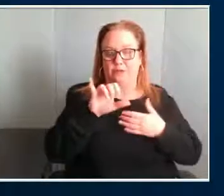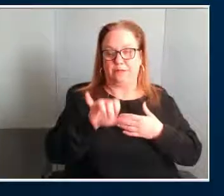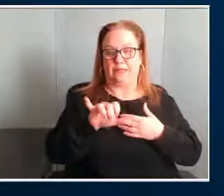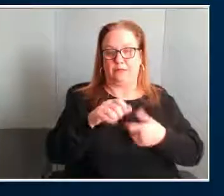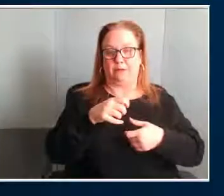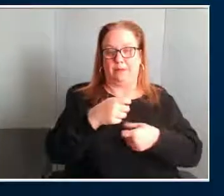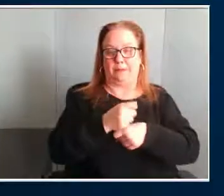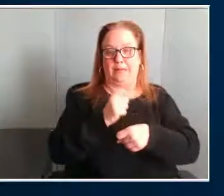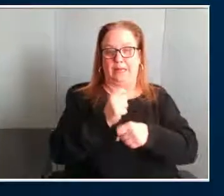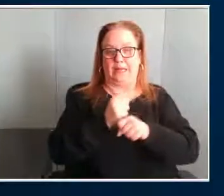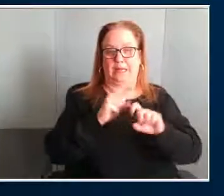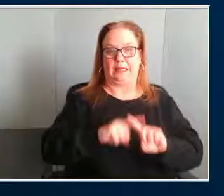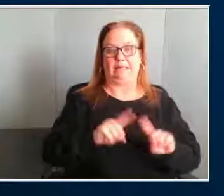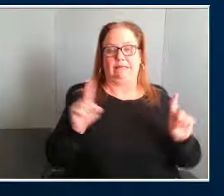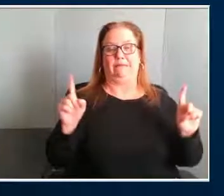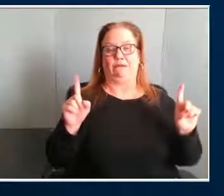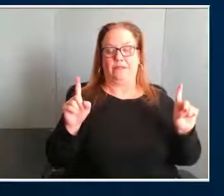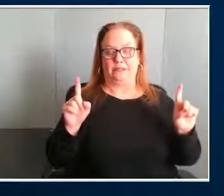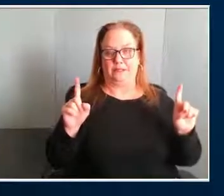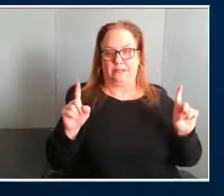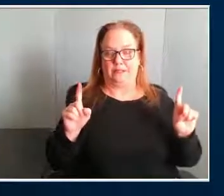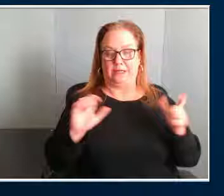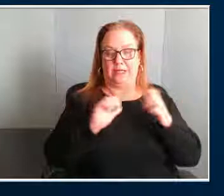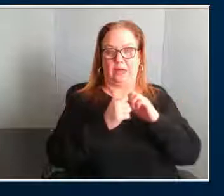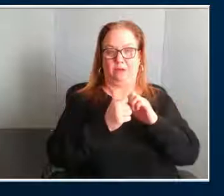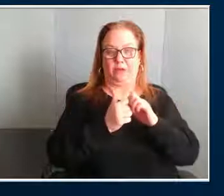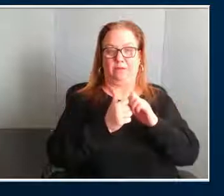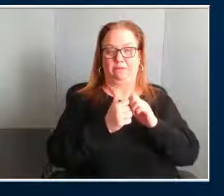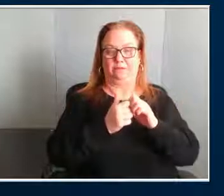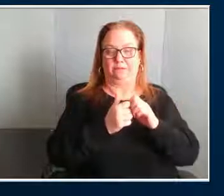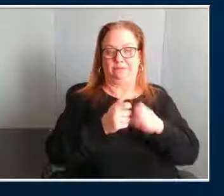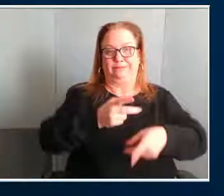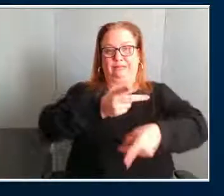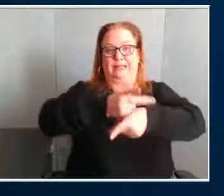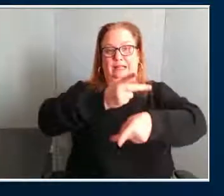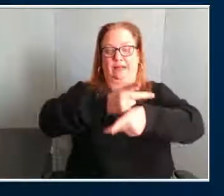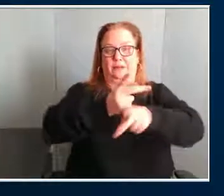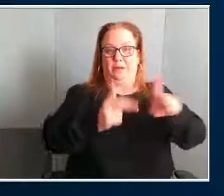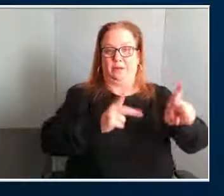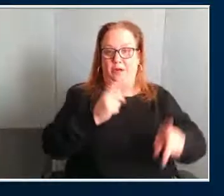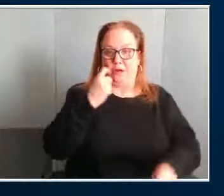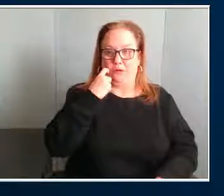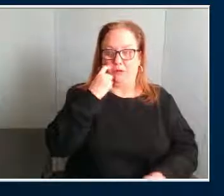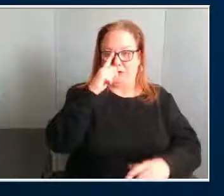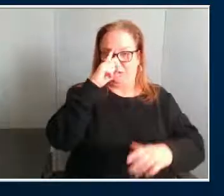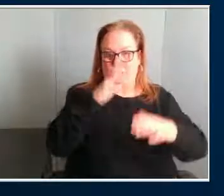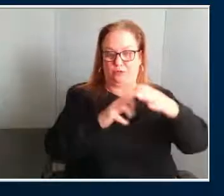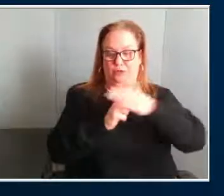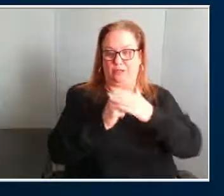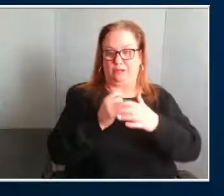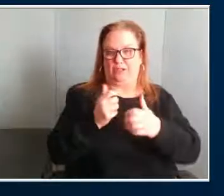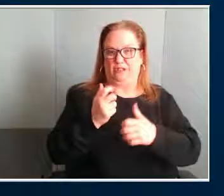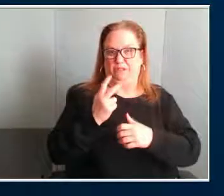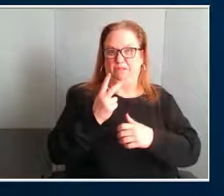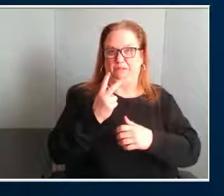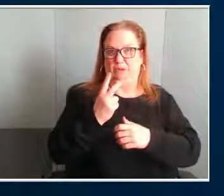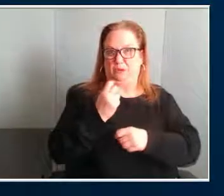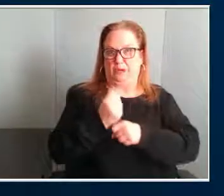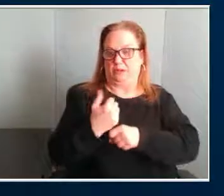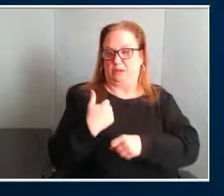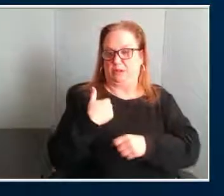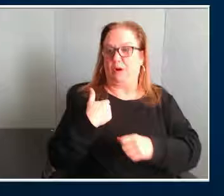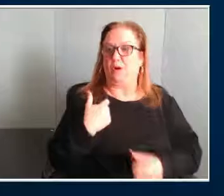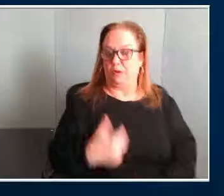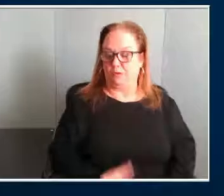such a difference in how we're able to treat care. Sir, your most recent stroke was just over 2 years ago. Do you remember what happened?